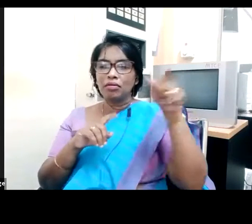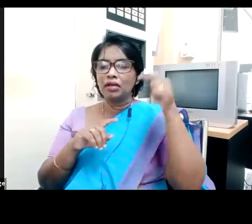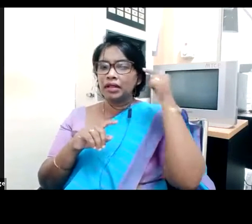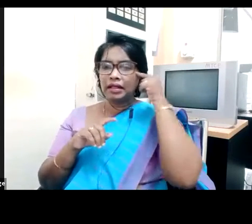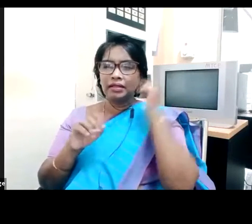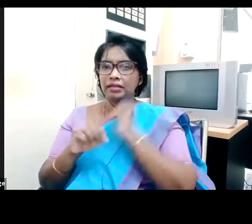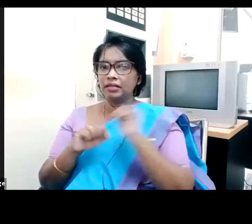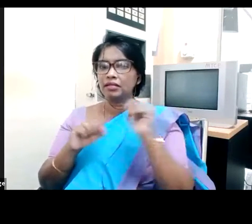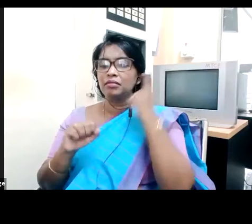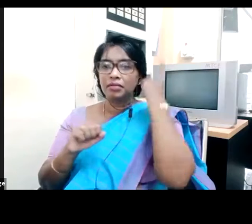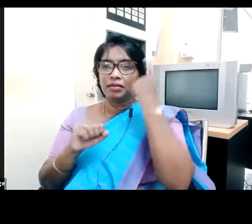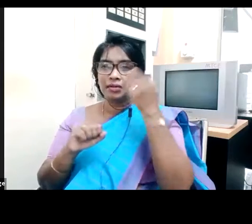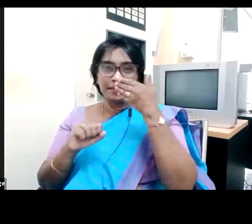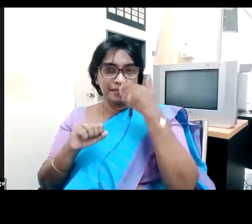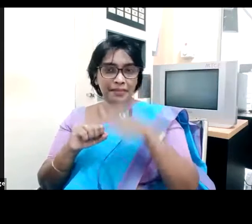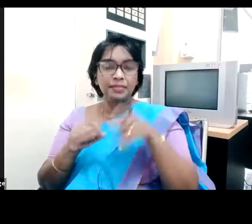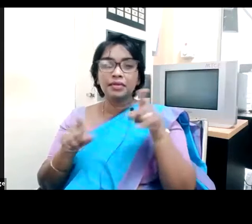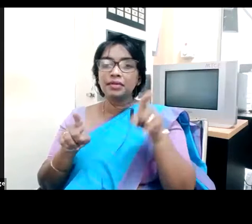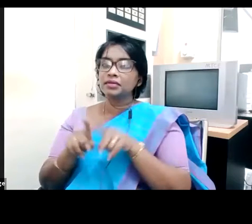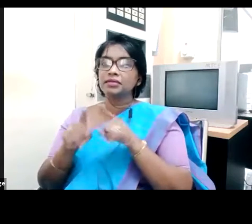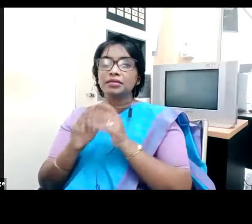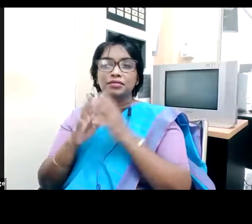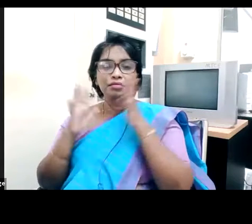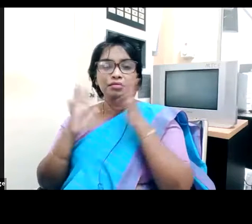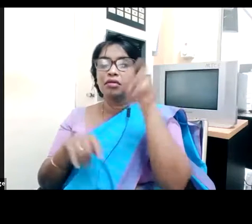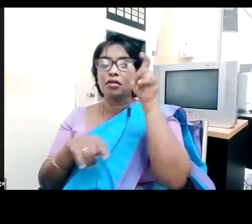But first position that I'm taking